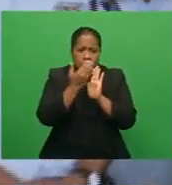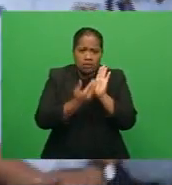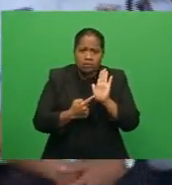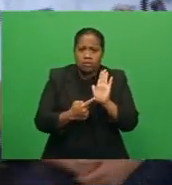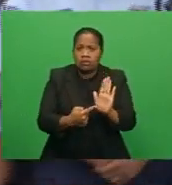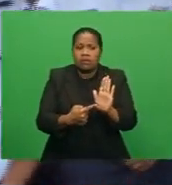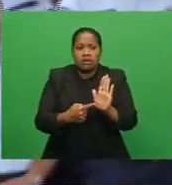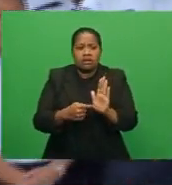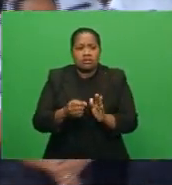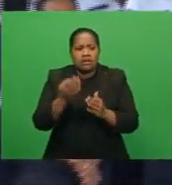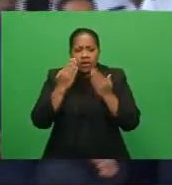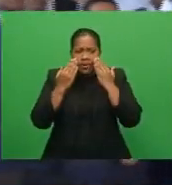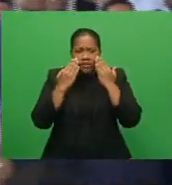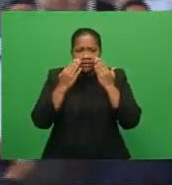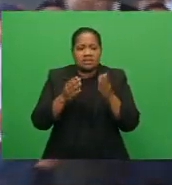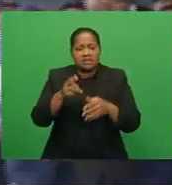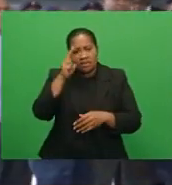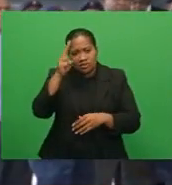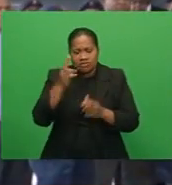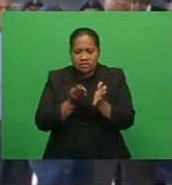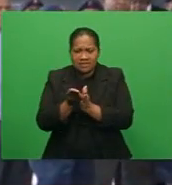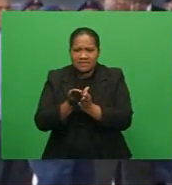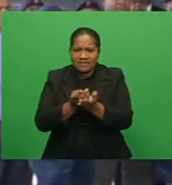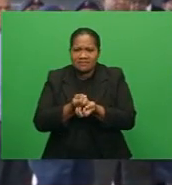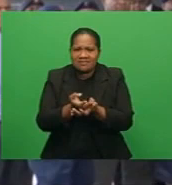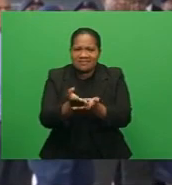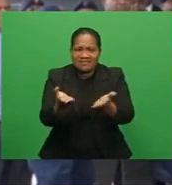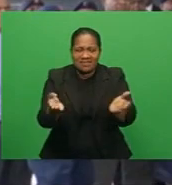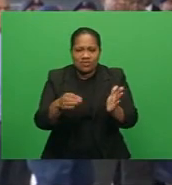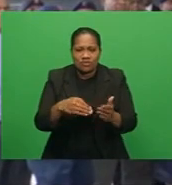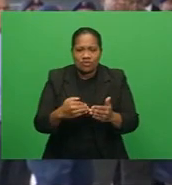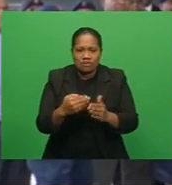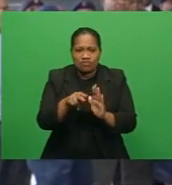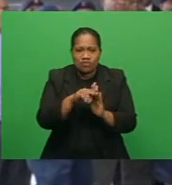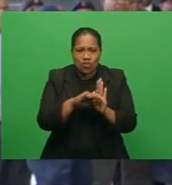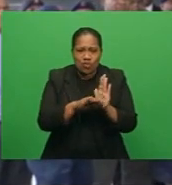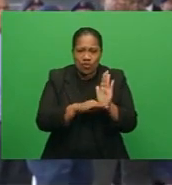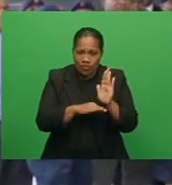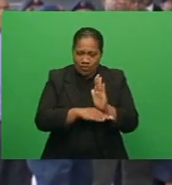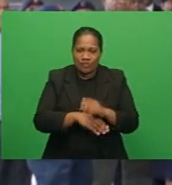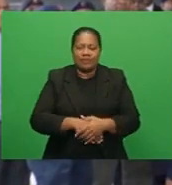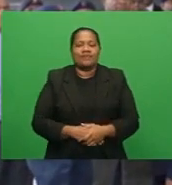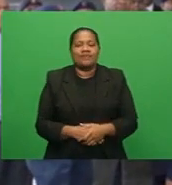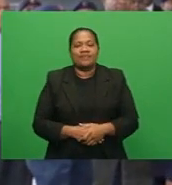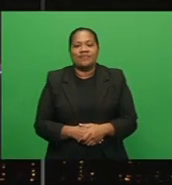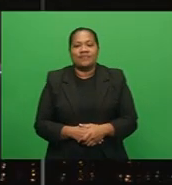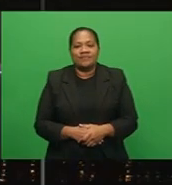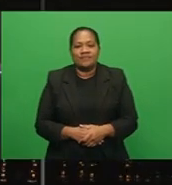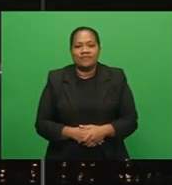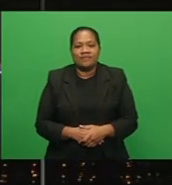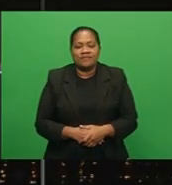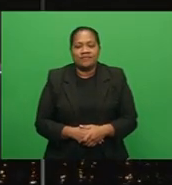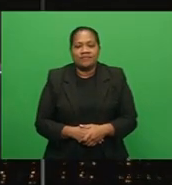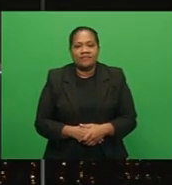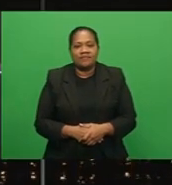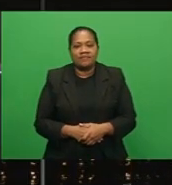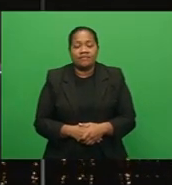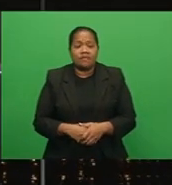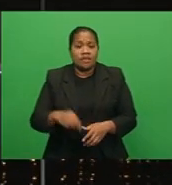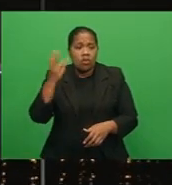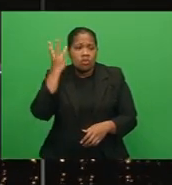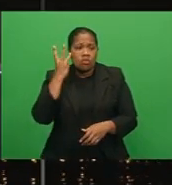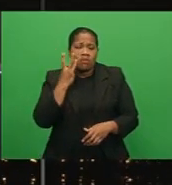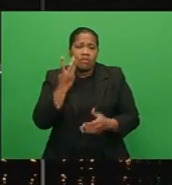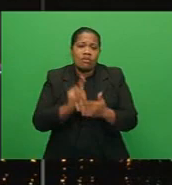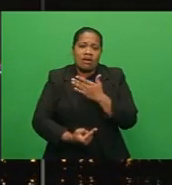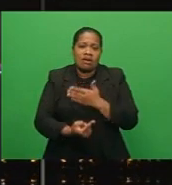Service Delivery Protocol, and exploring prevention strategies. Corey Tandulala, FBC News. A woman broke down in